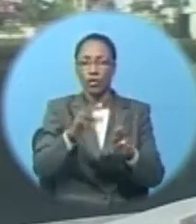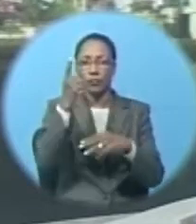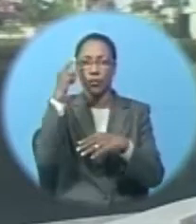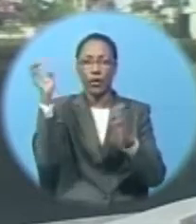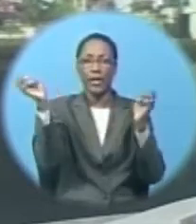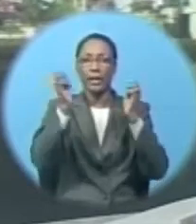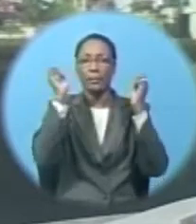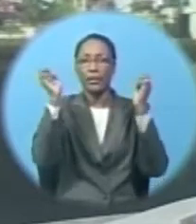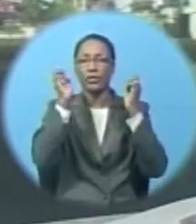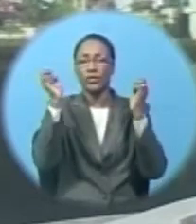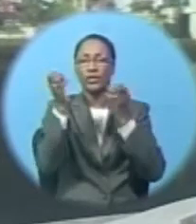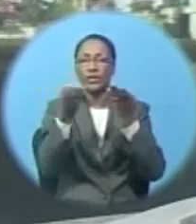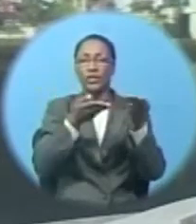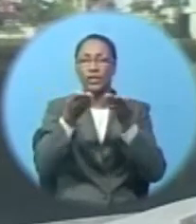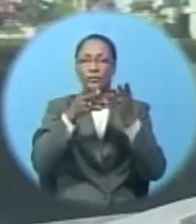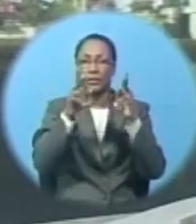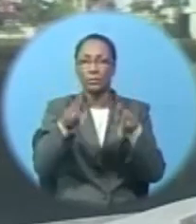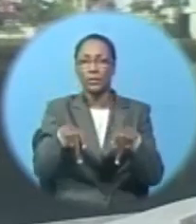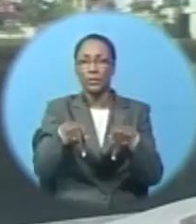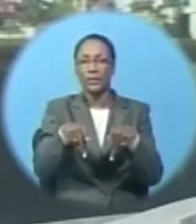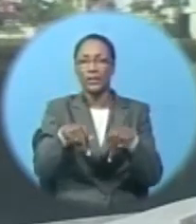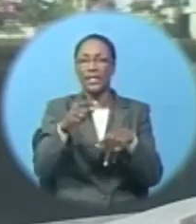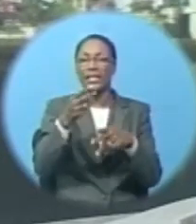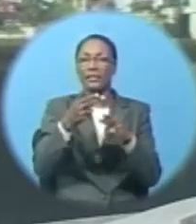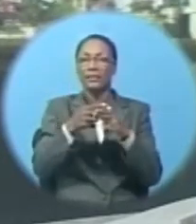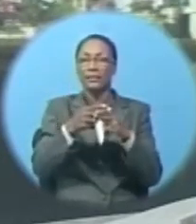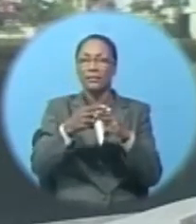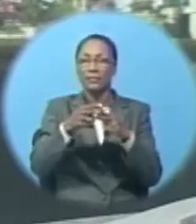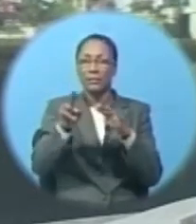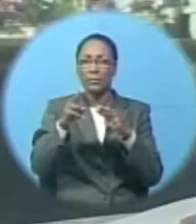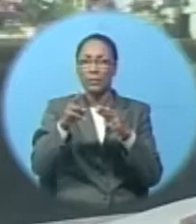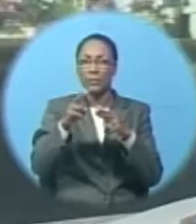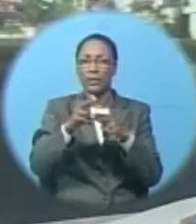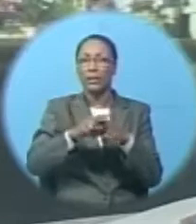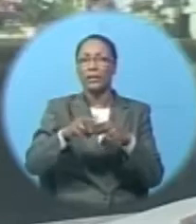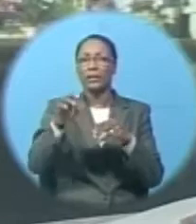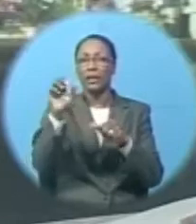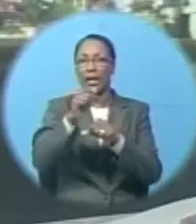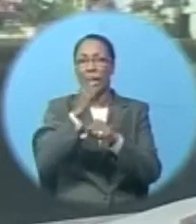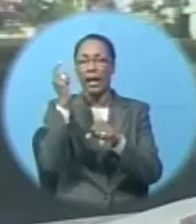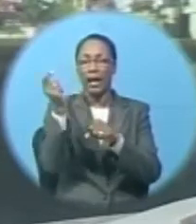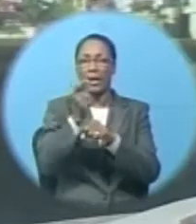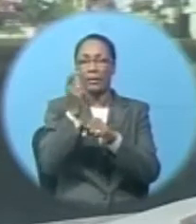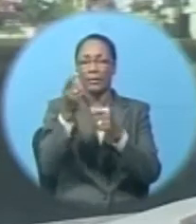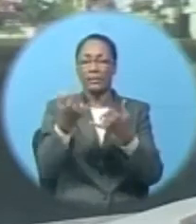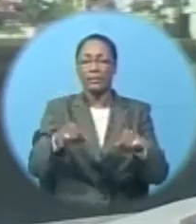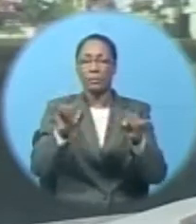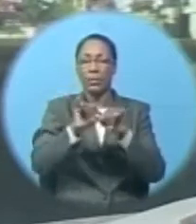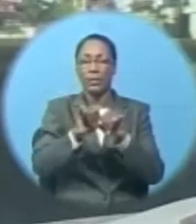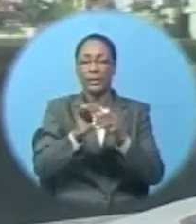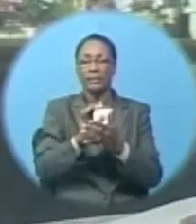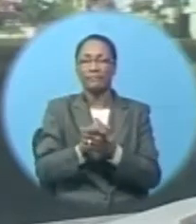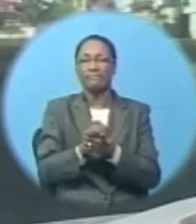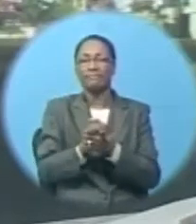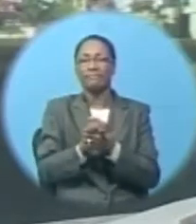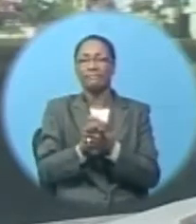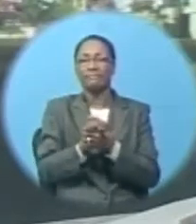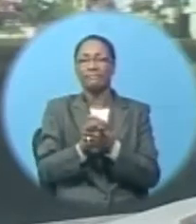services personnel. He says the temporary location of the decentralized ambulance unit is vital.